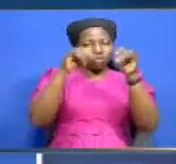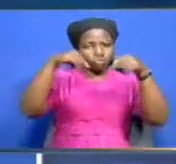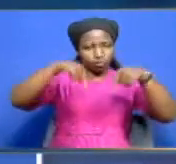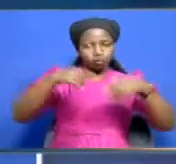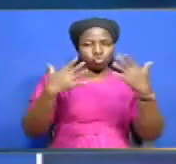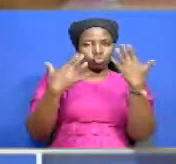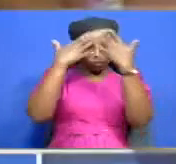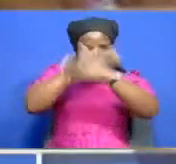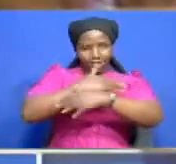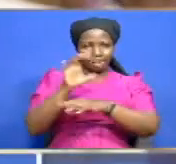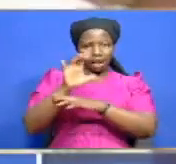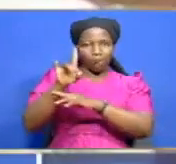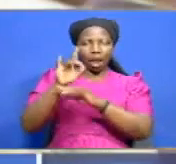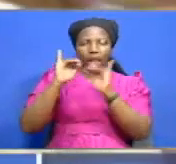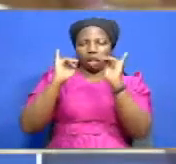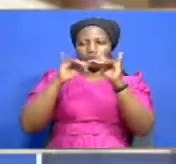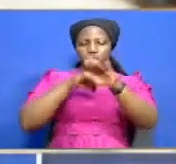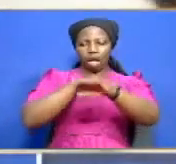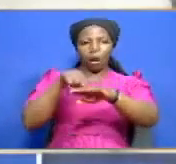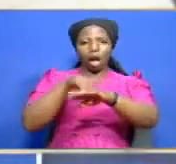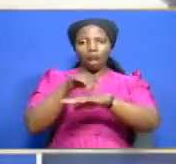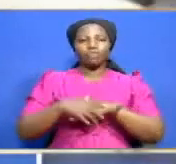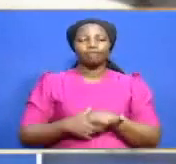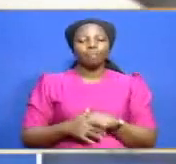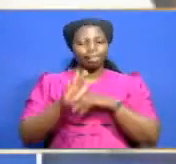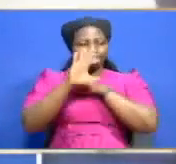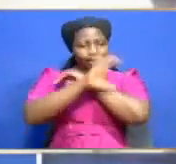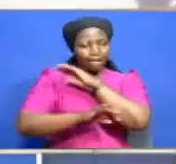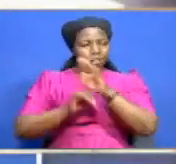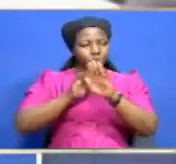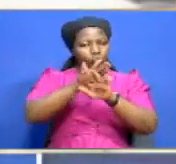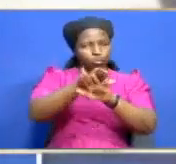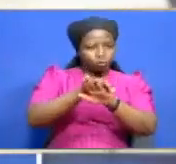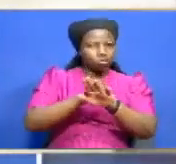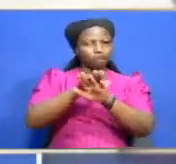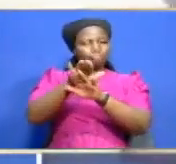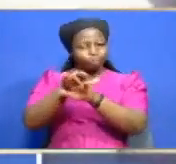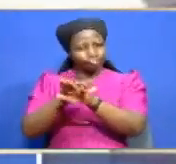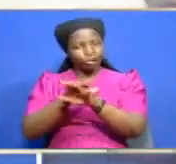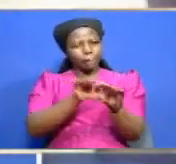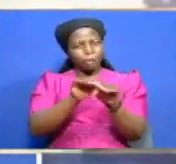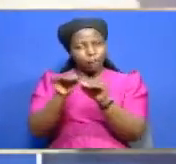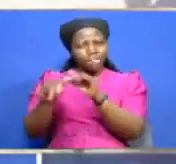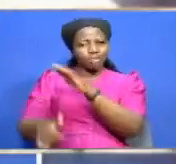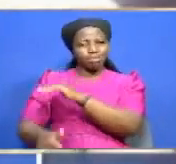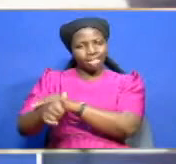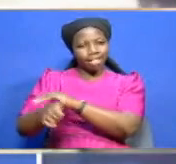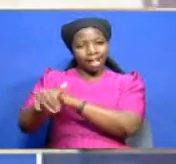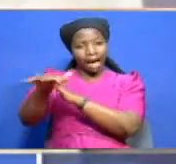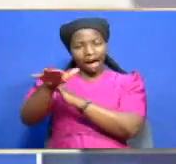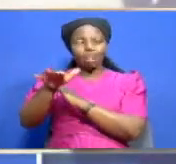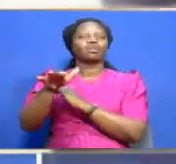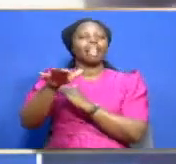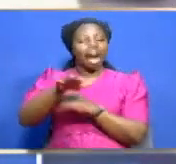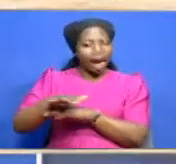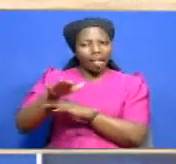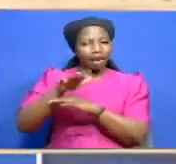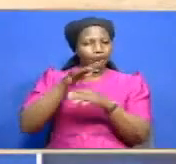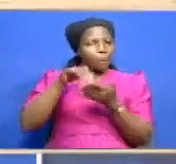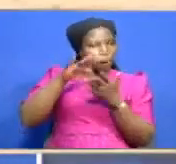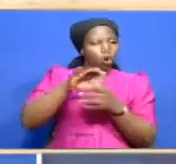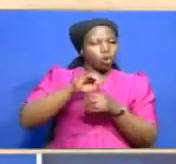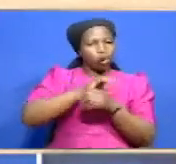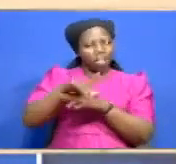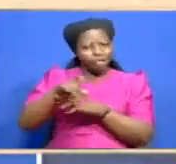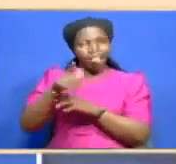Hour. The country is slowly sliding into the red zone, with more coronavirus cases being recorded, despite